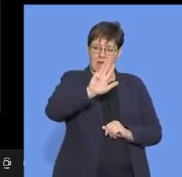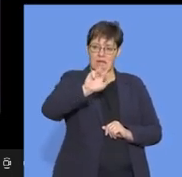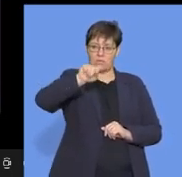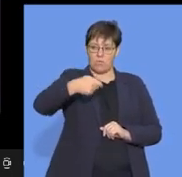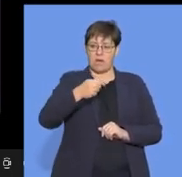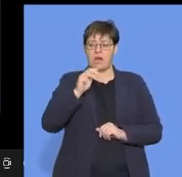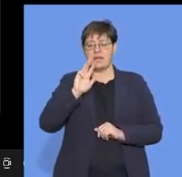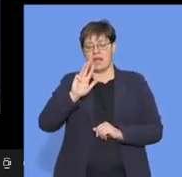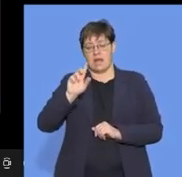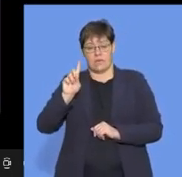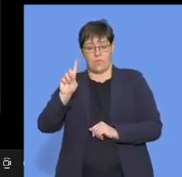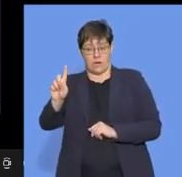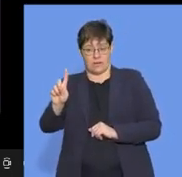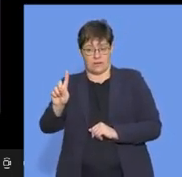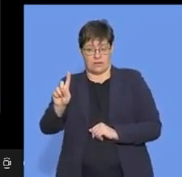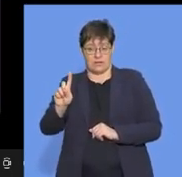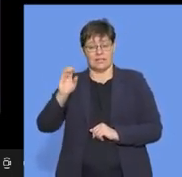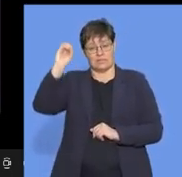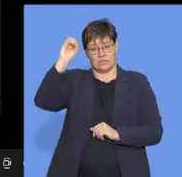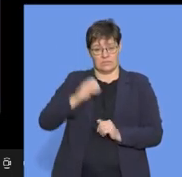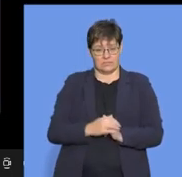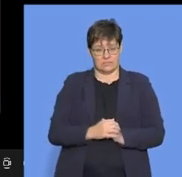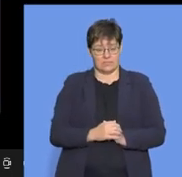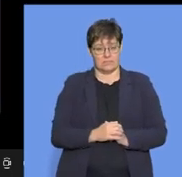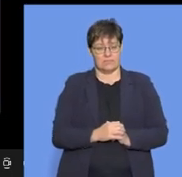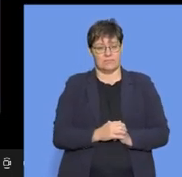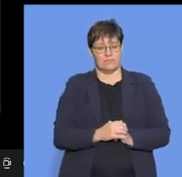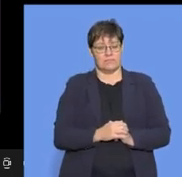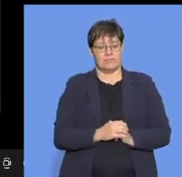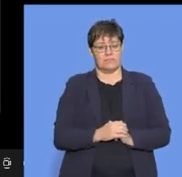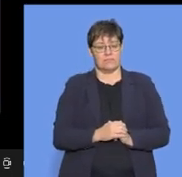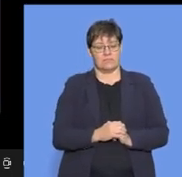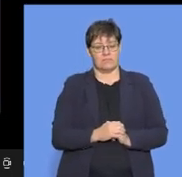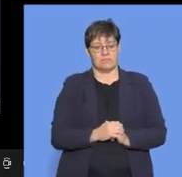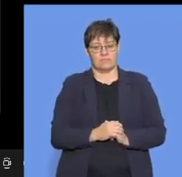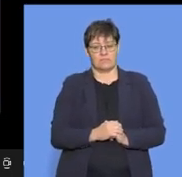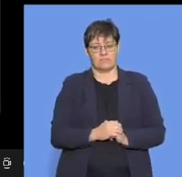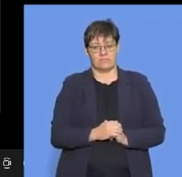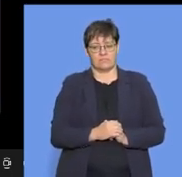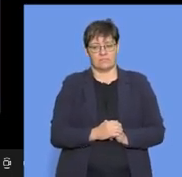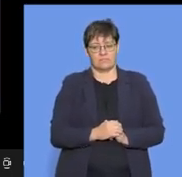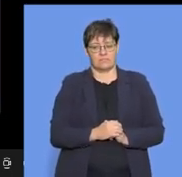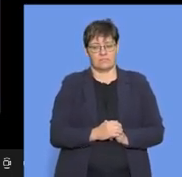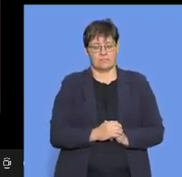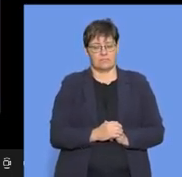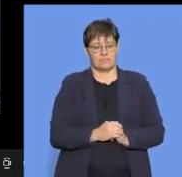become 91. So our value for our angle will be